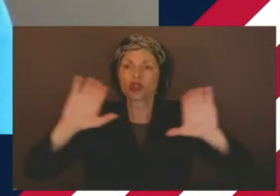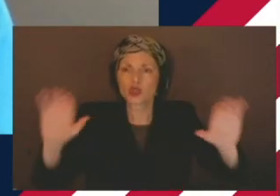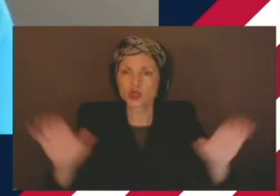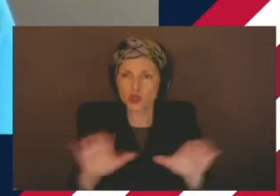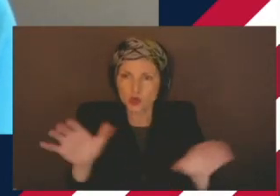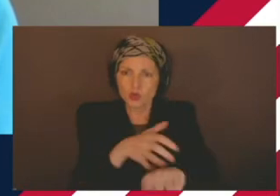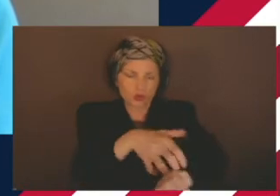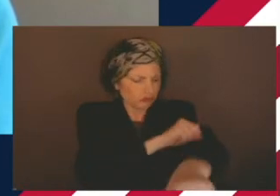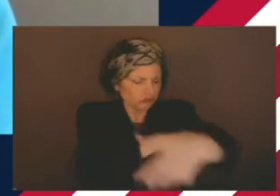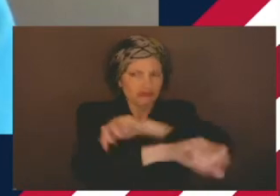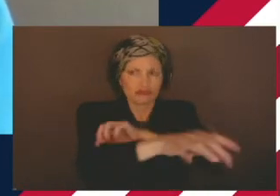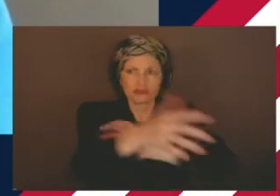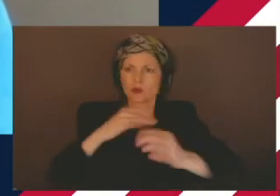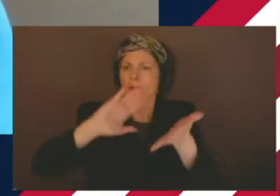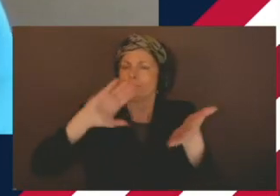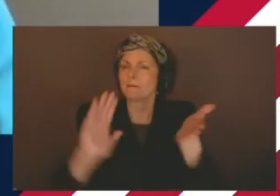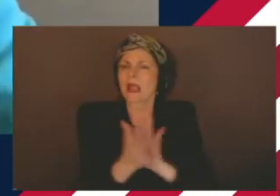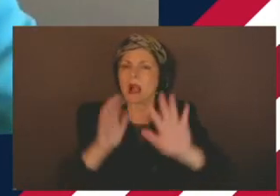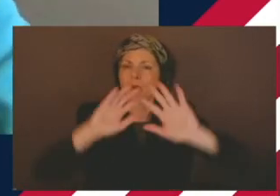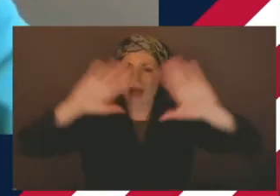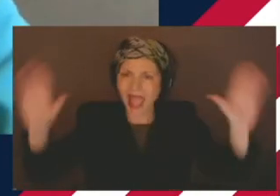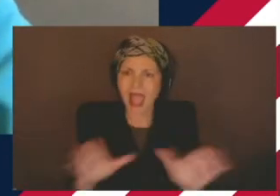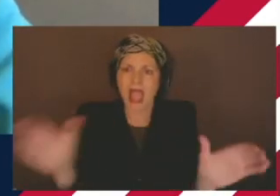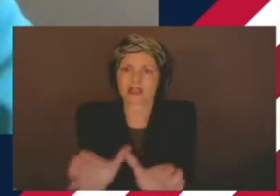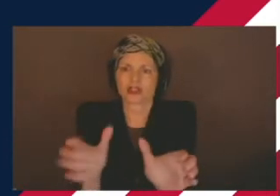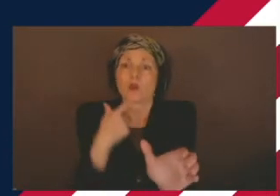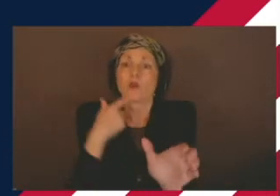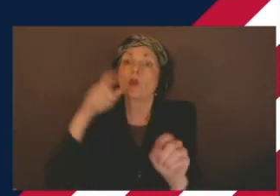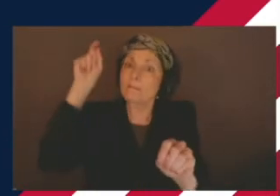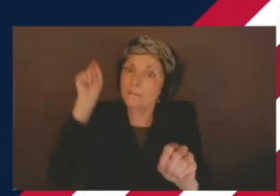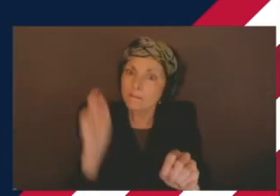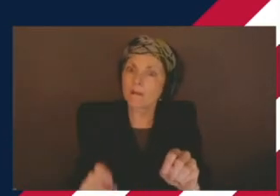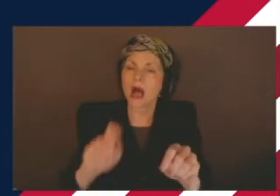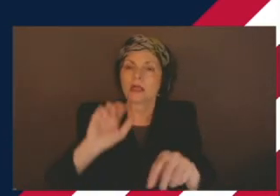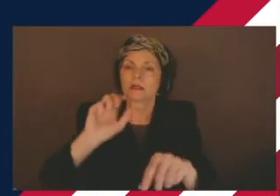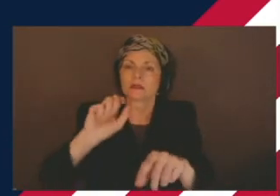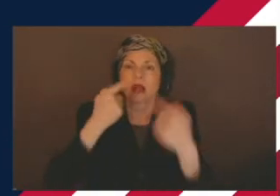that we so badly need to accomplish? Well, in